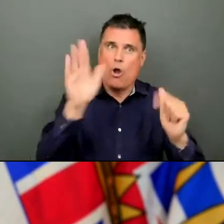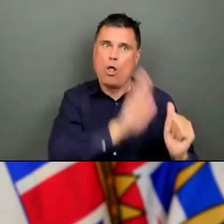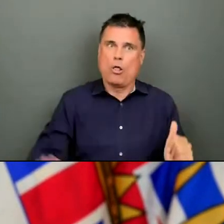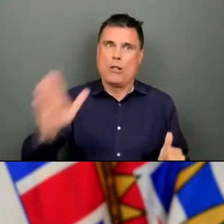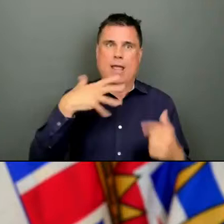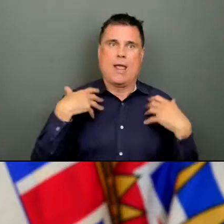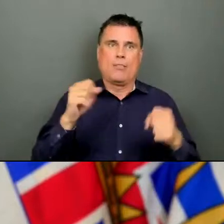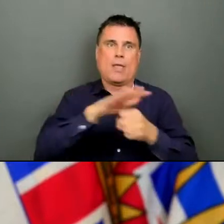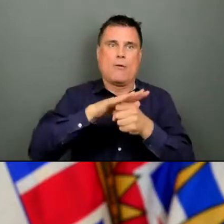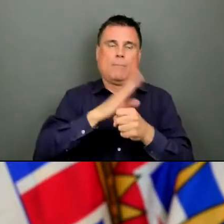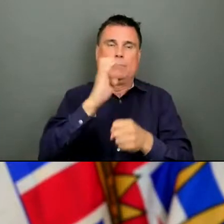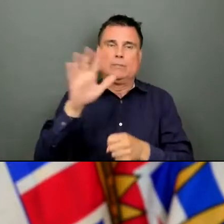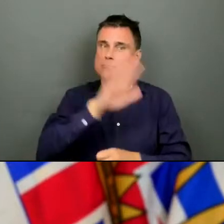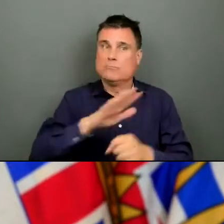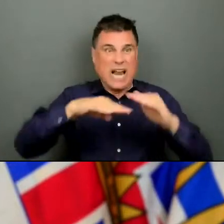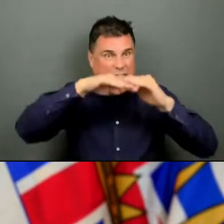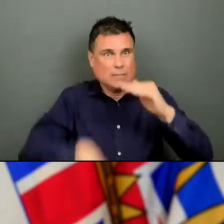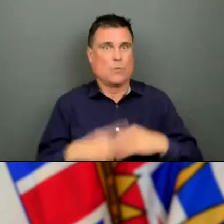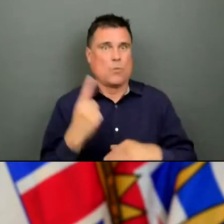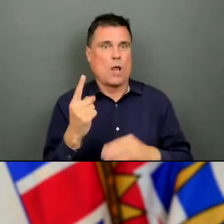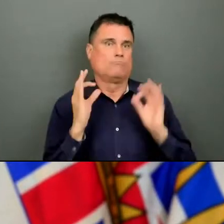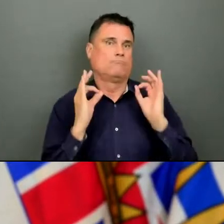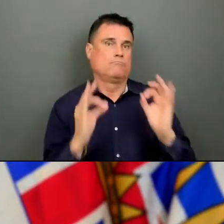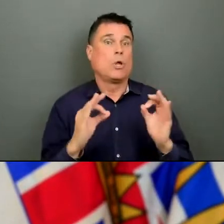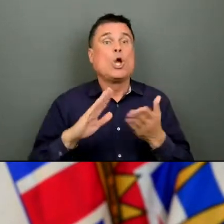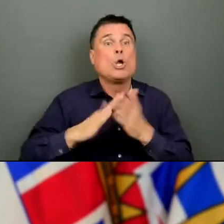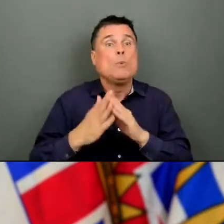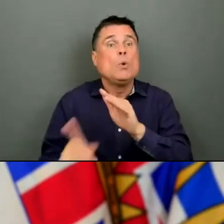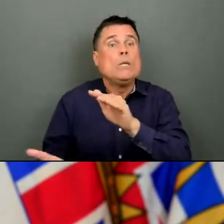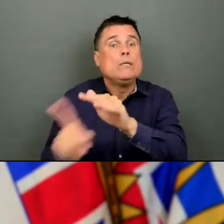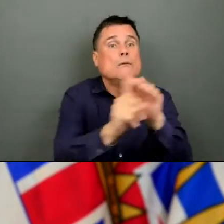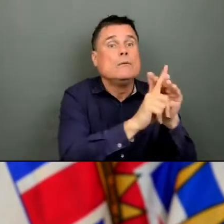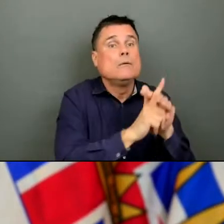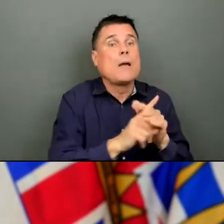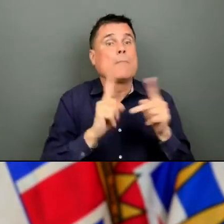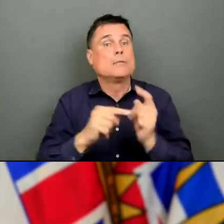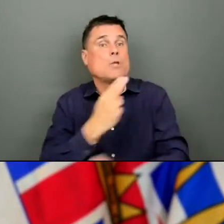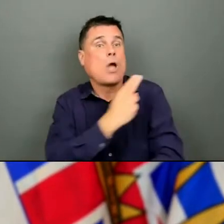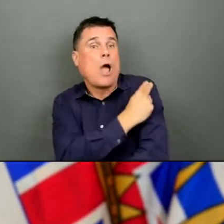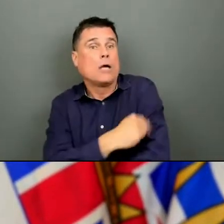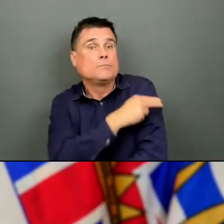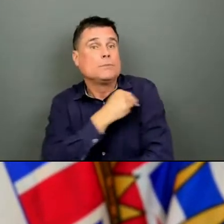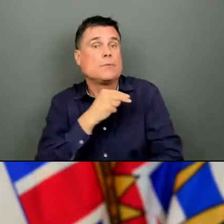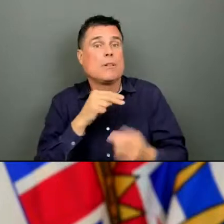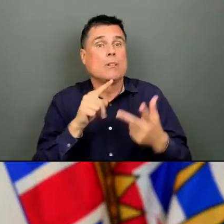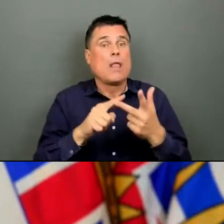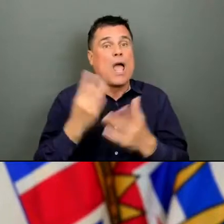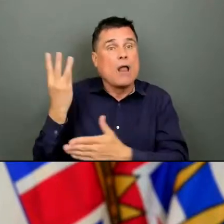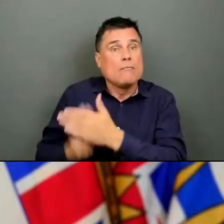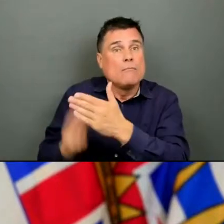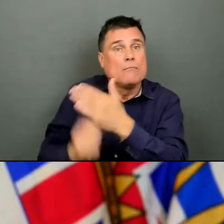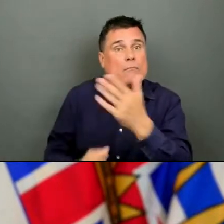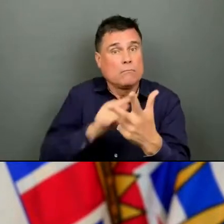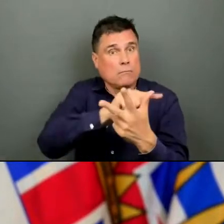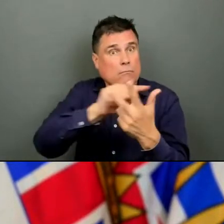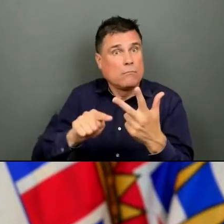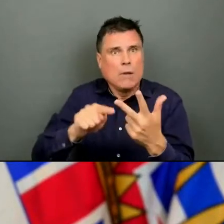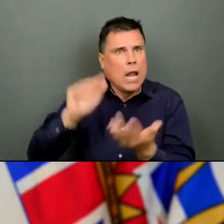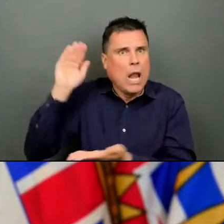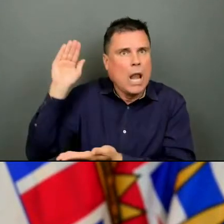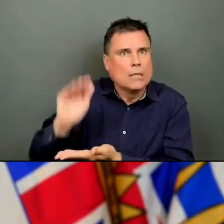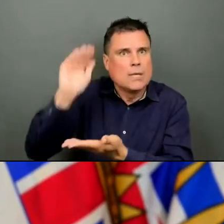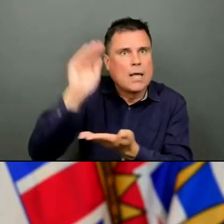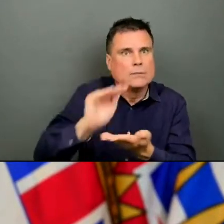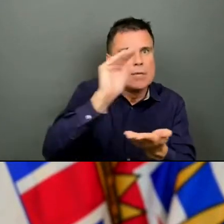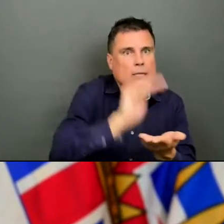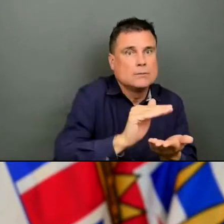community transmission, hospitalizations, and deaths are all declining as immunizations go up.